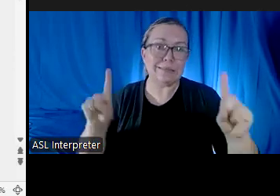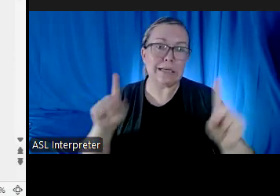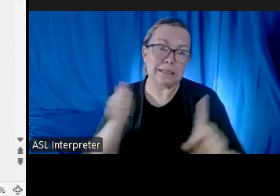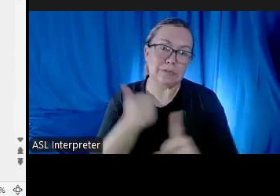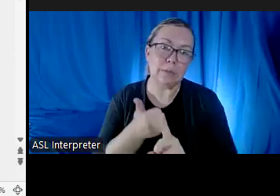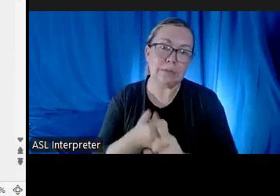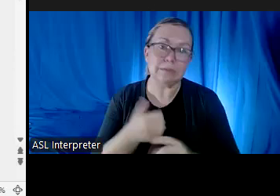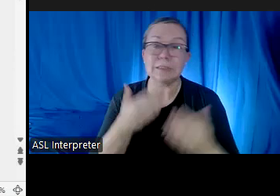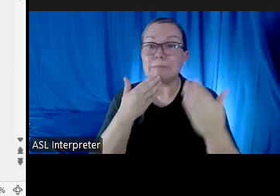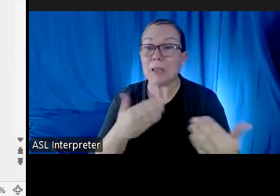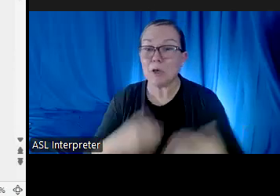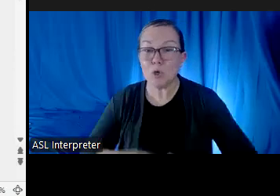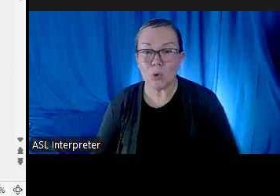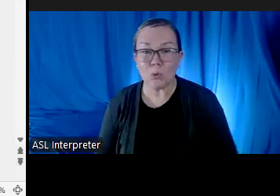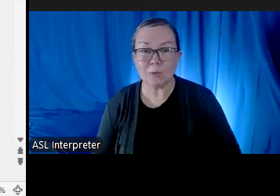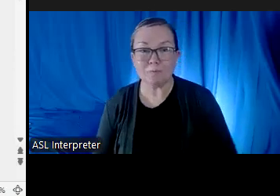Thank you.